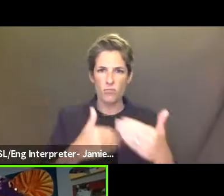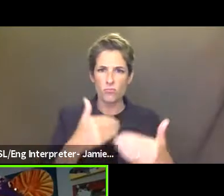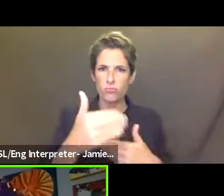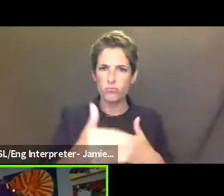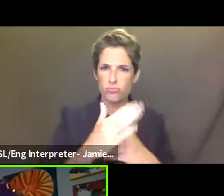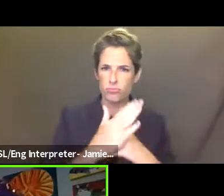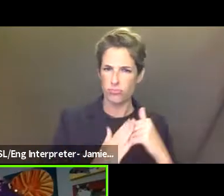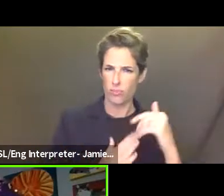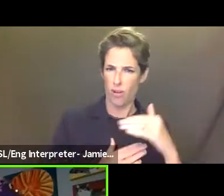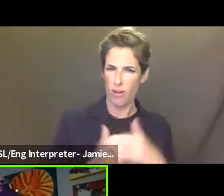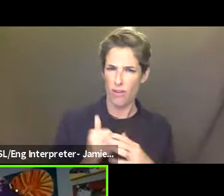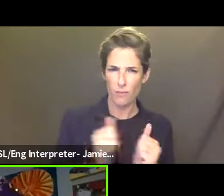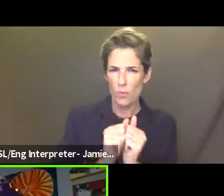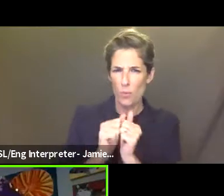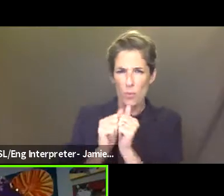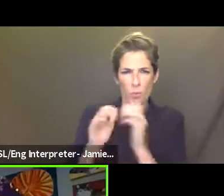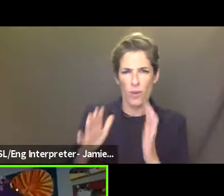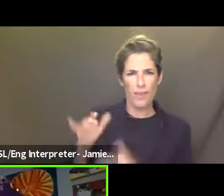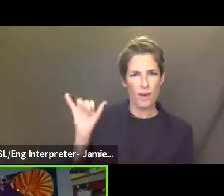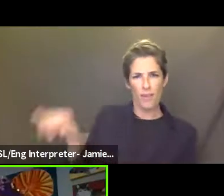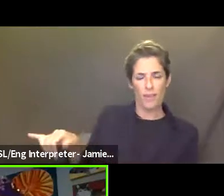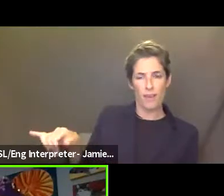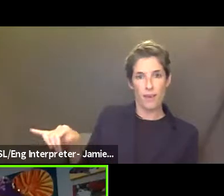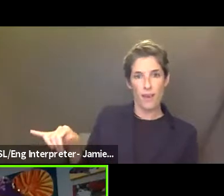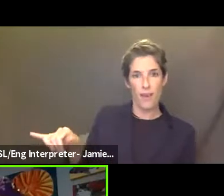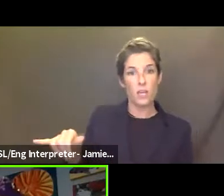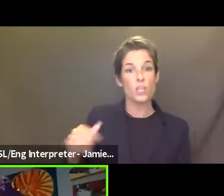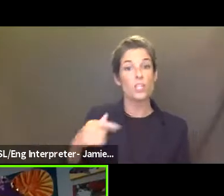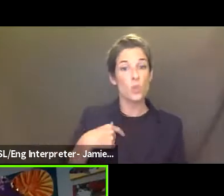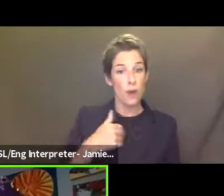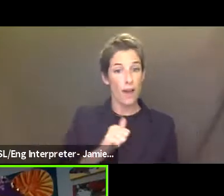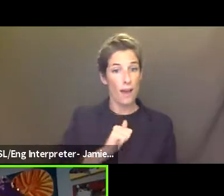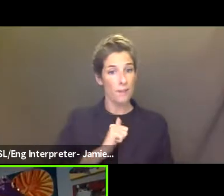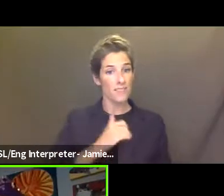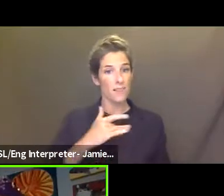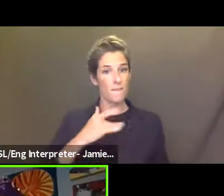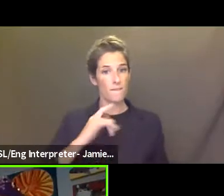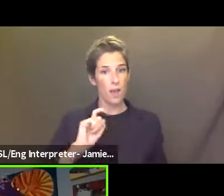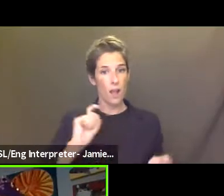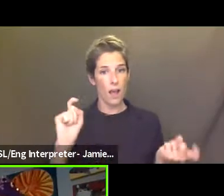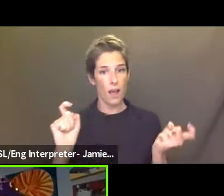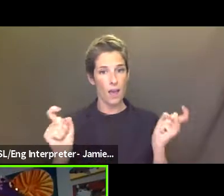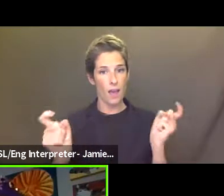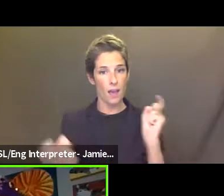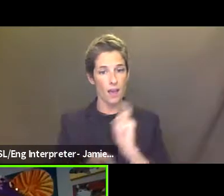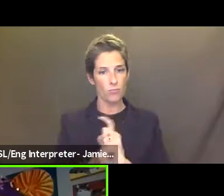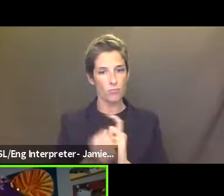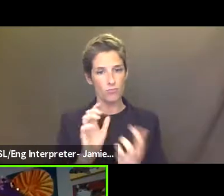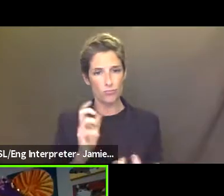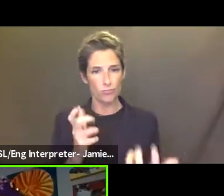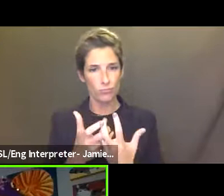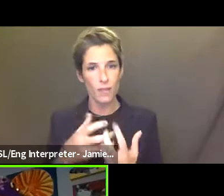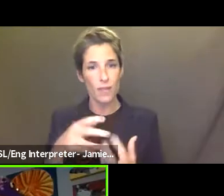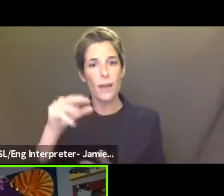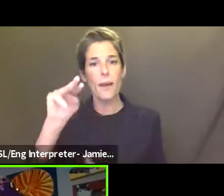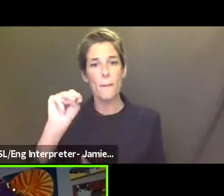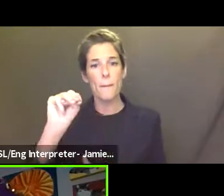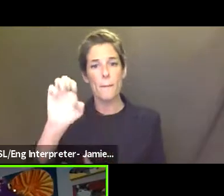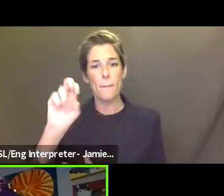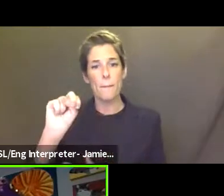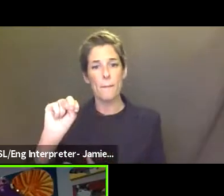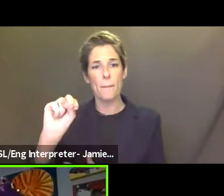them. So in a way that I mended in that way, I just sort of reoriented my perspectives